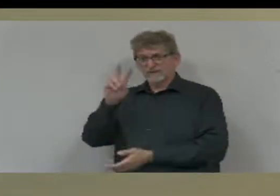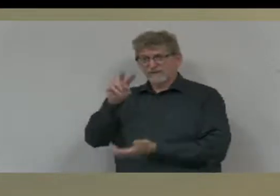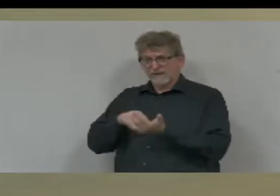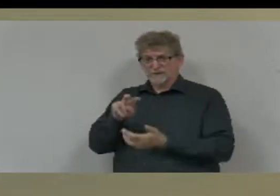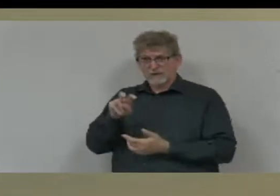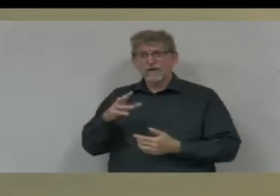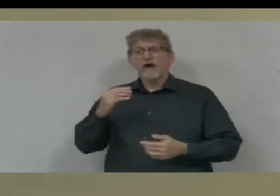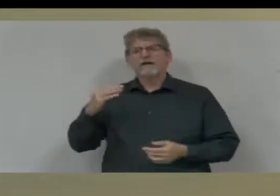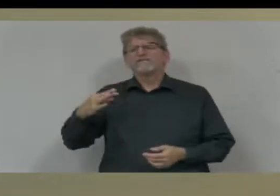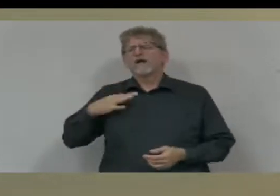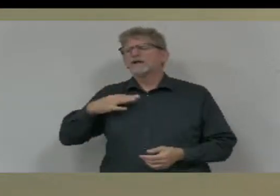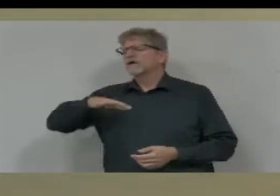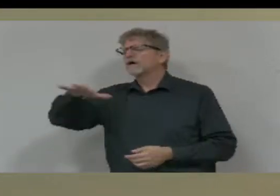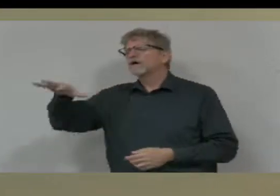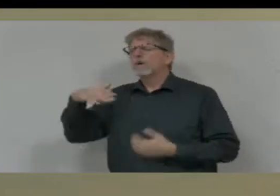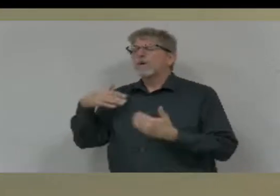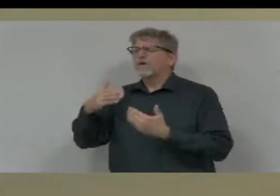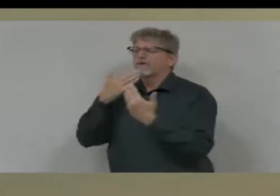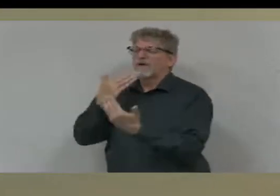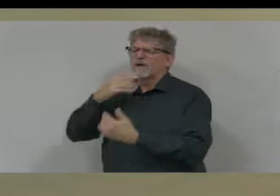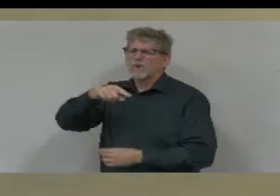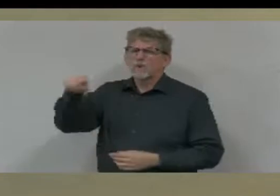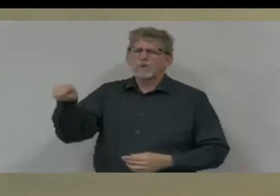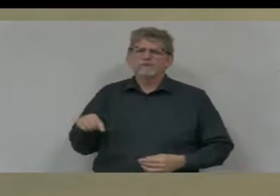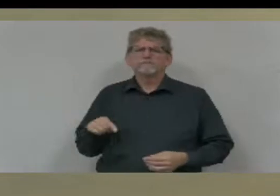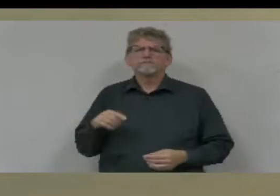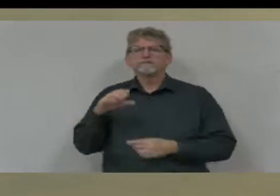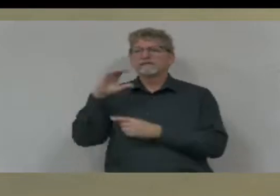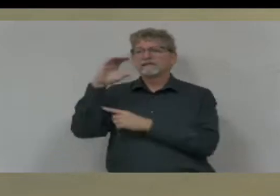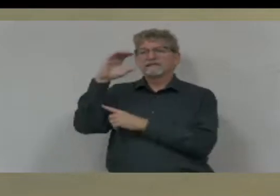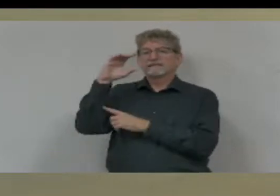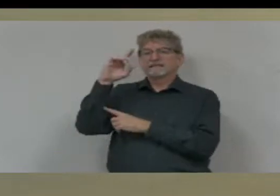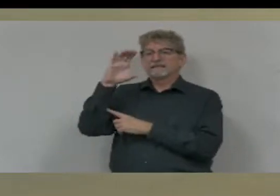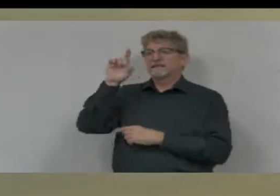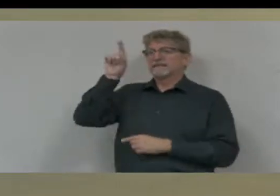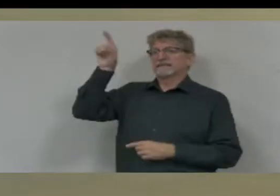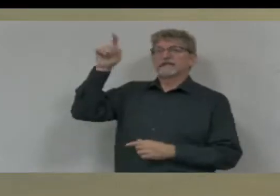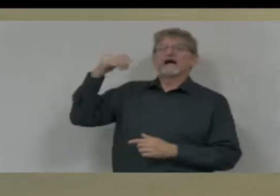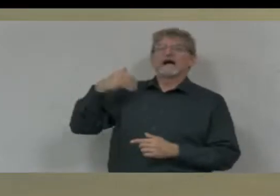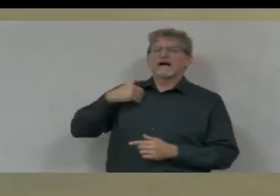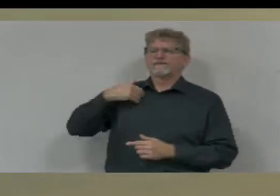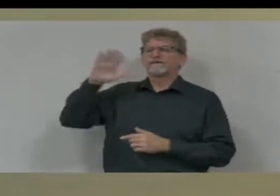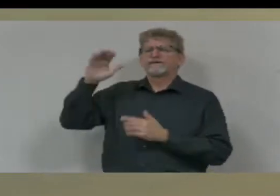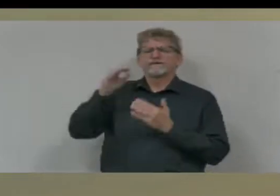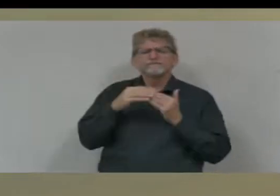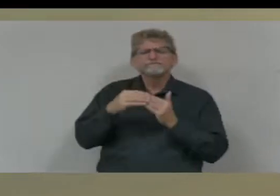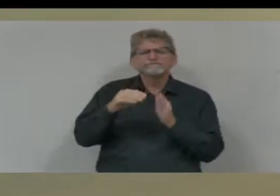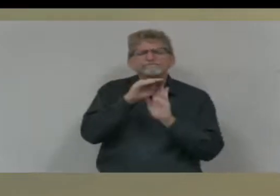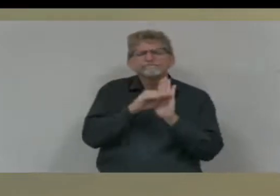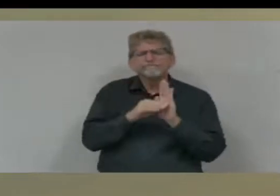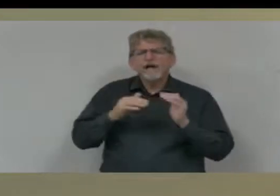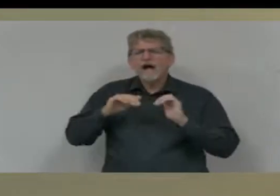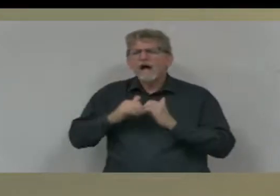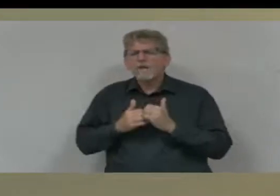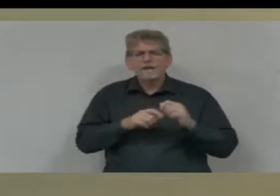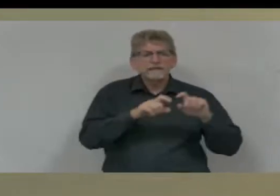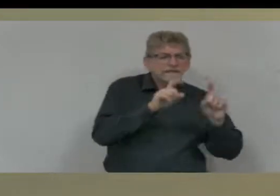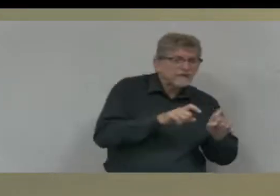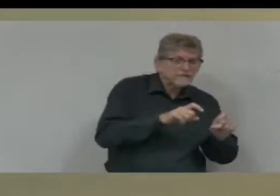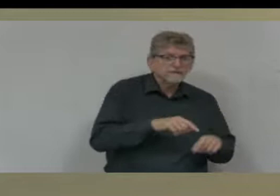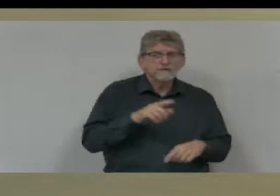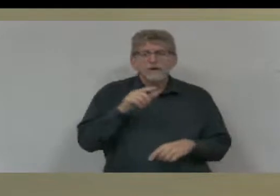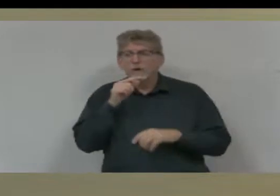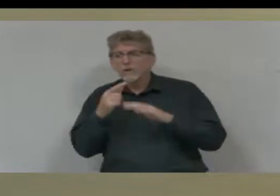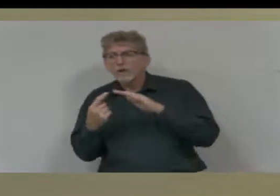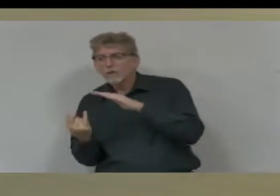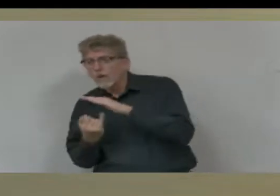that. As you're aware, the CDC has put out guidance on changing who needs to be tested, who needs to be quarantined after travel,